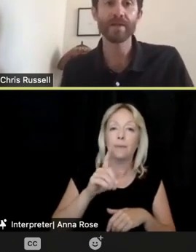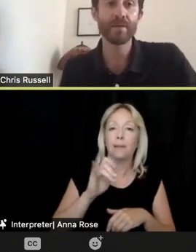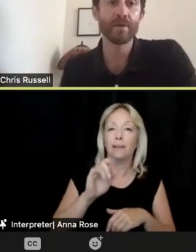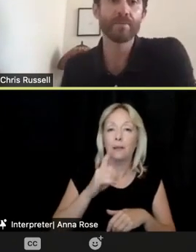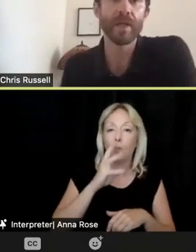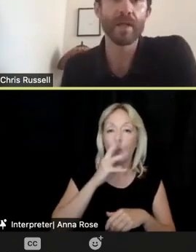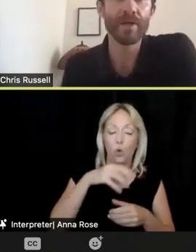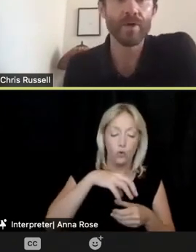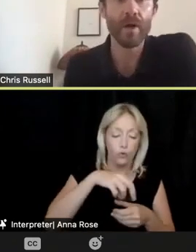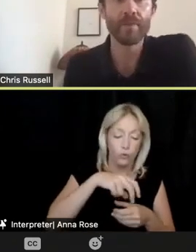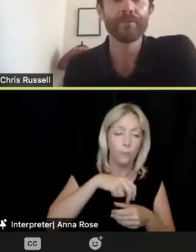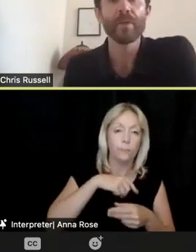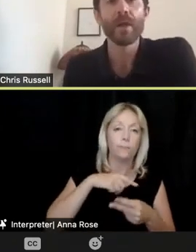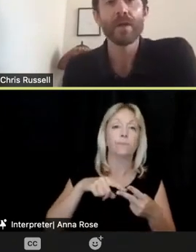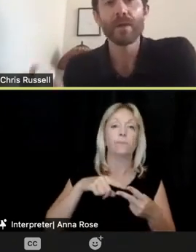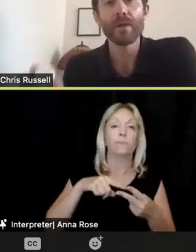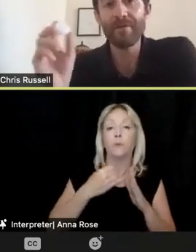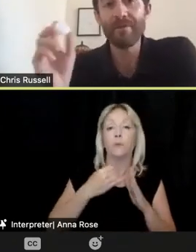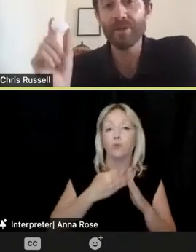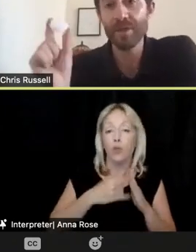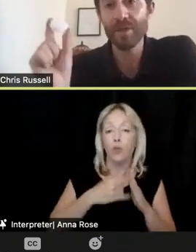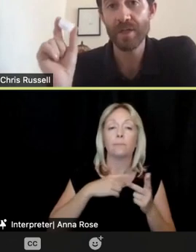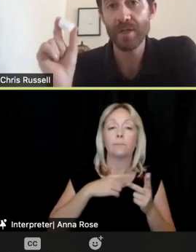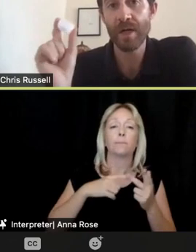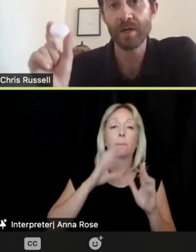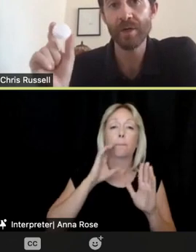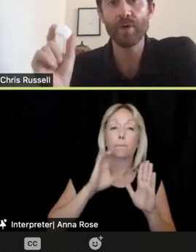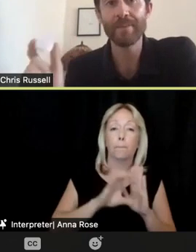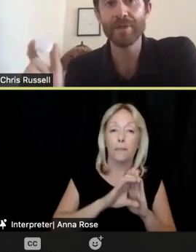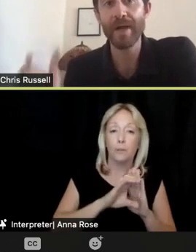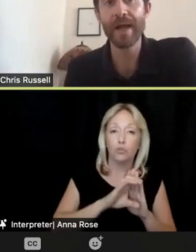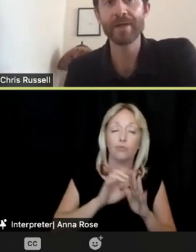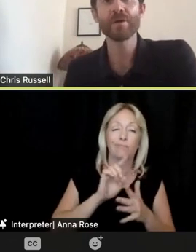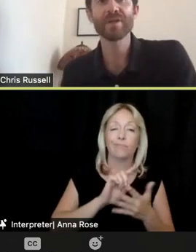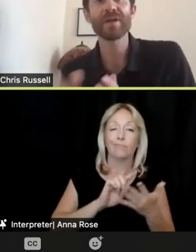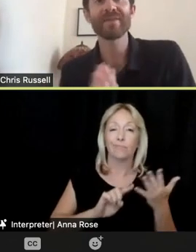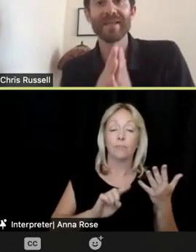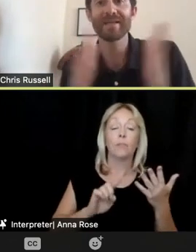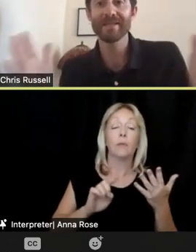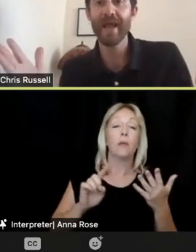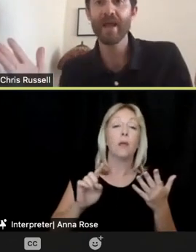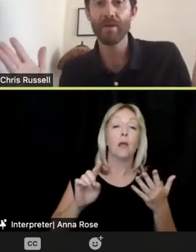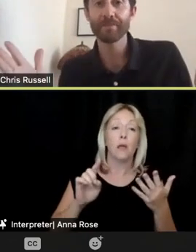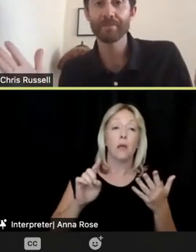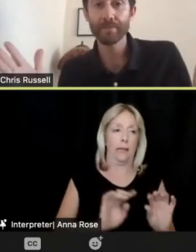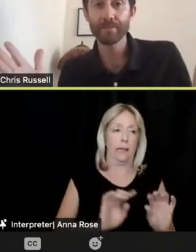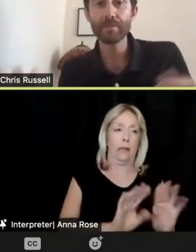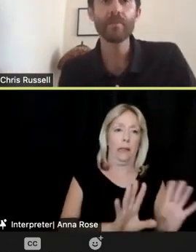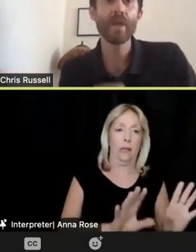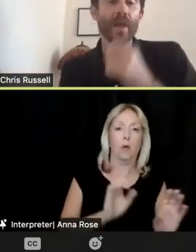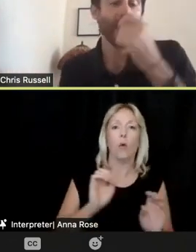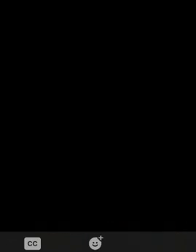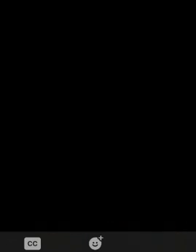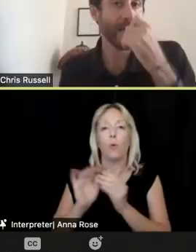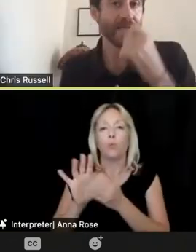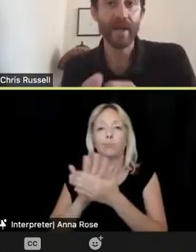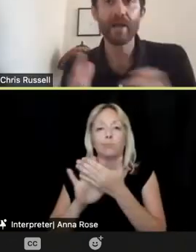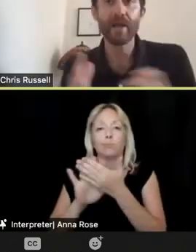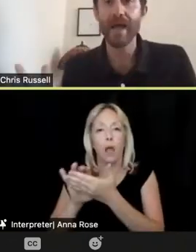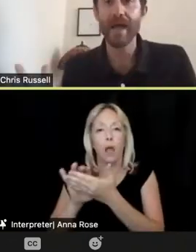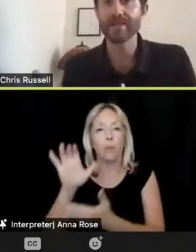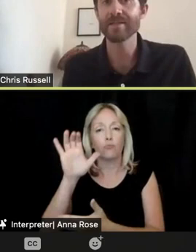any symbol, a line drawing, the level to which it's concrete or abstract, you can think of as like a scale.